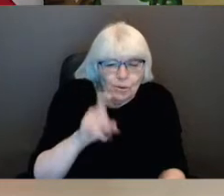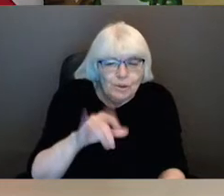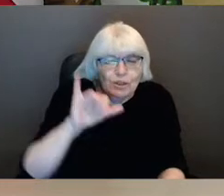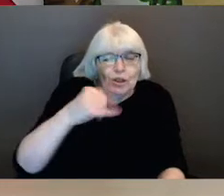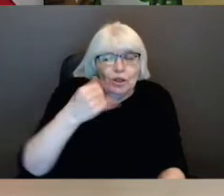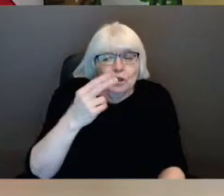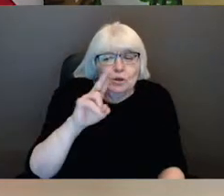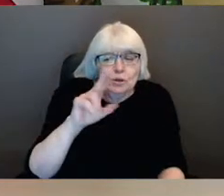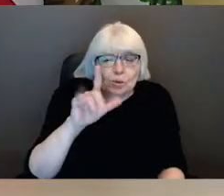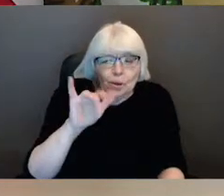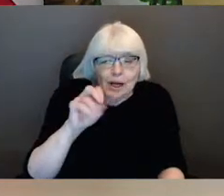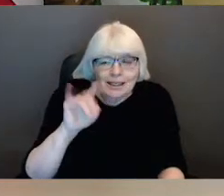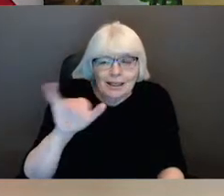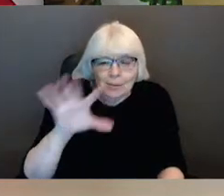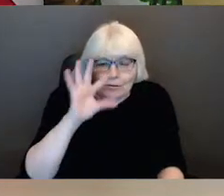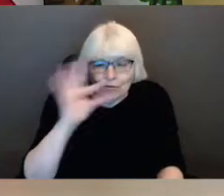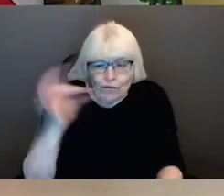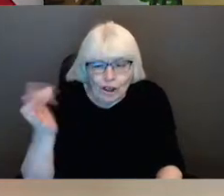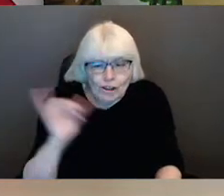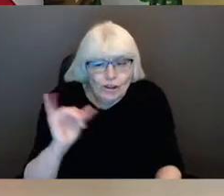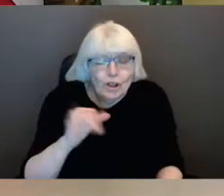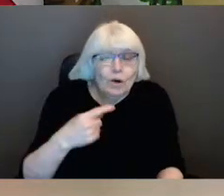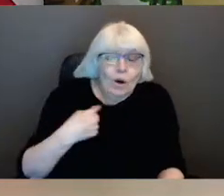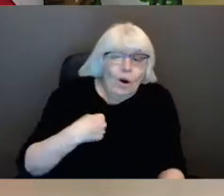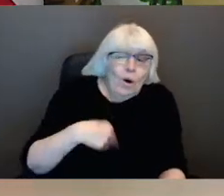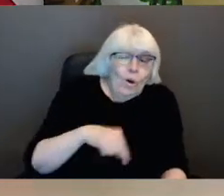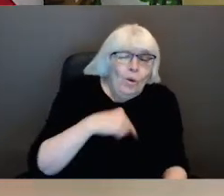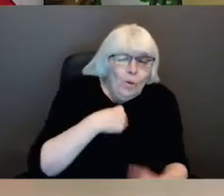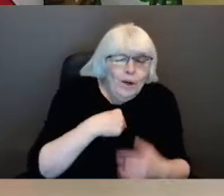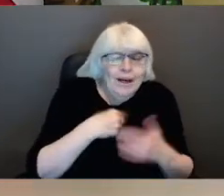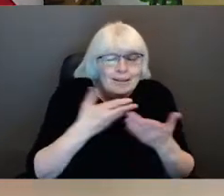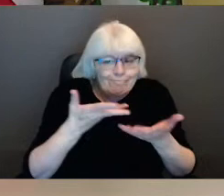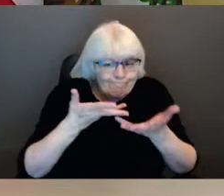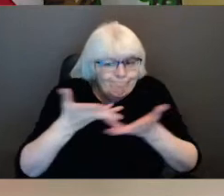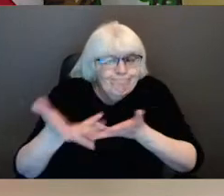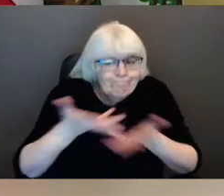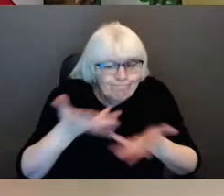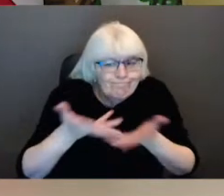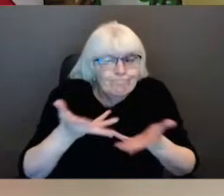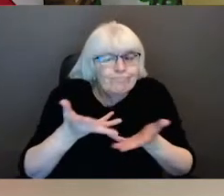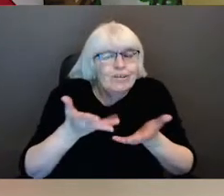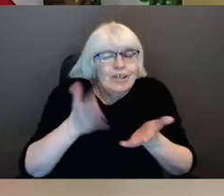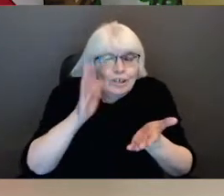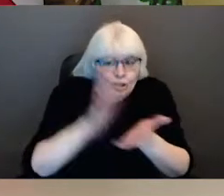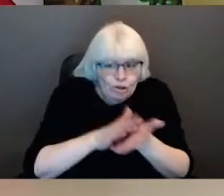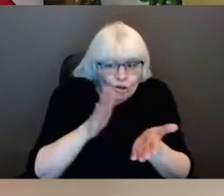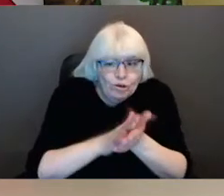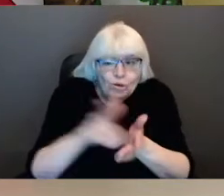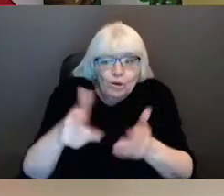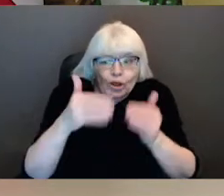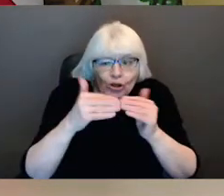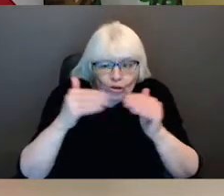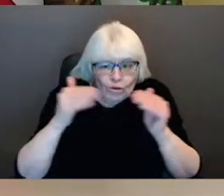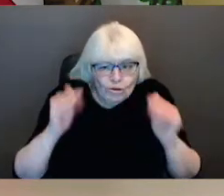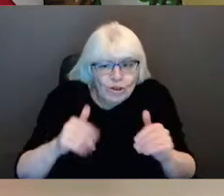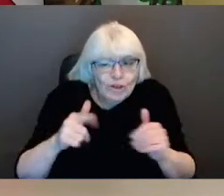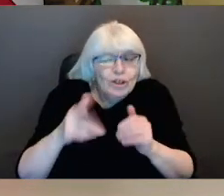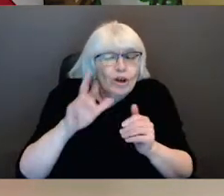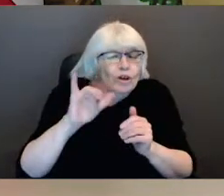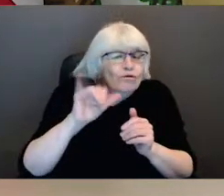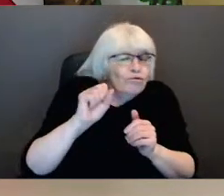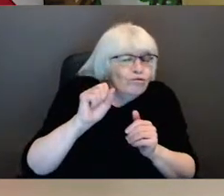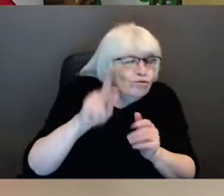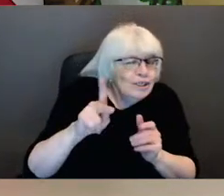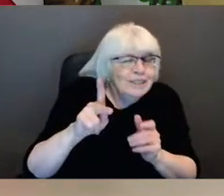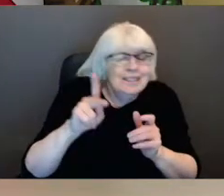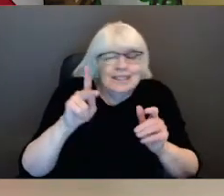are continuing to work with the school system. It's a risk assessment. We've been very clear that we're